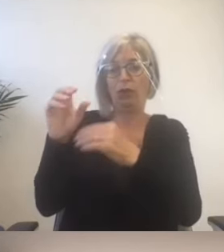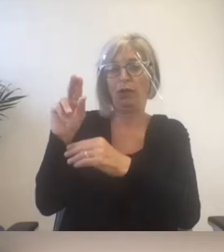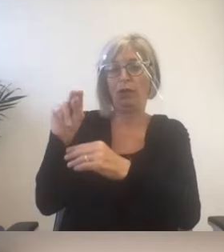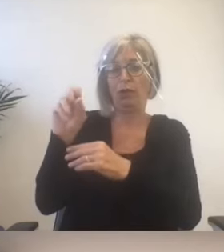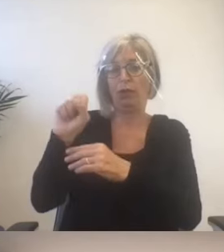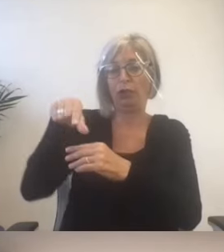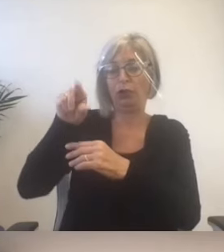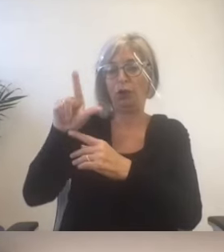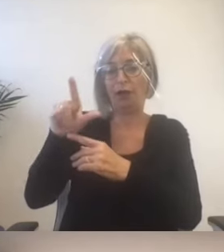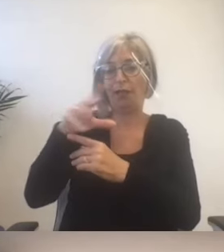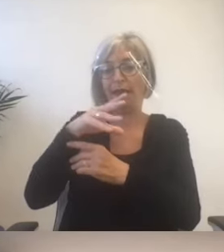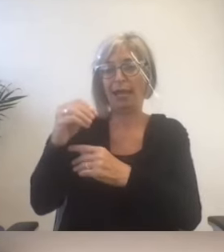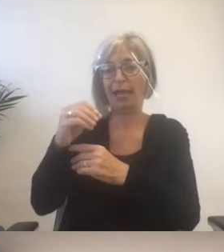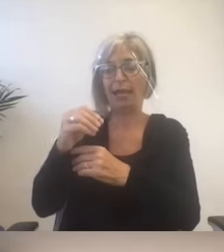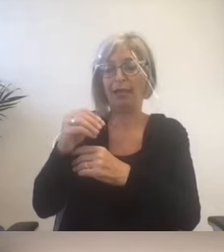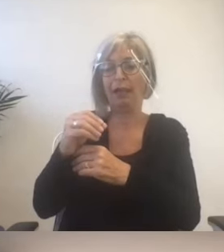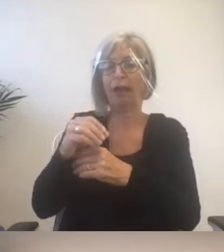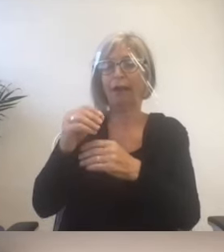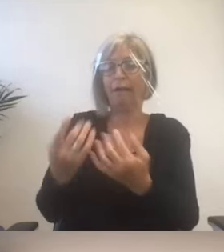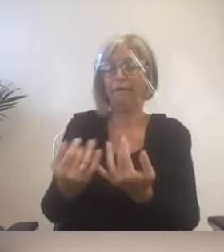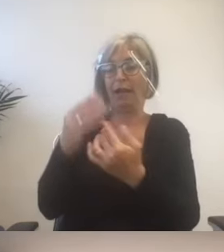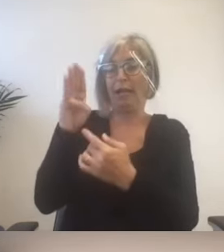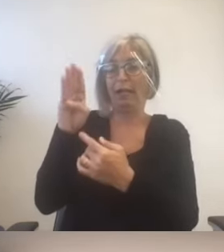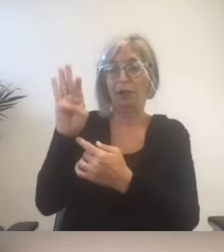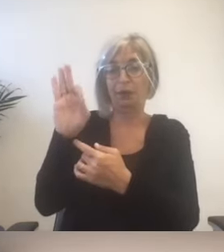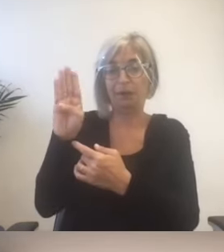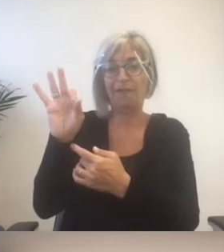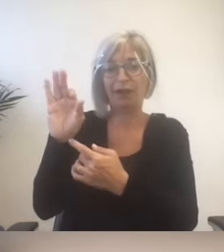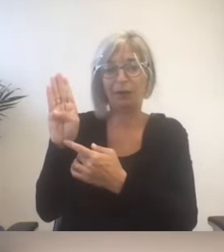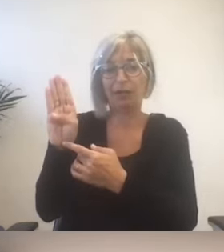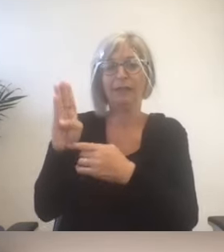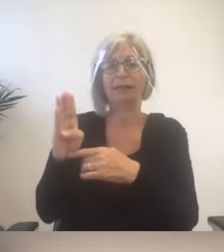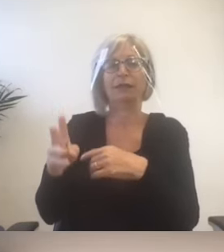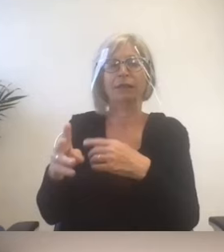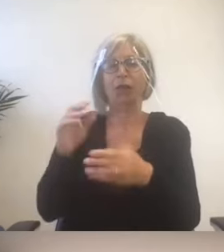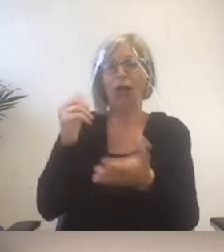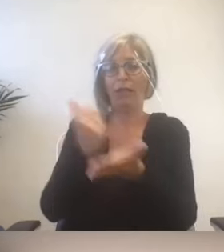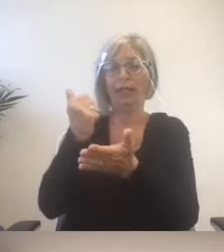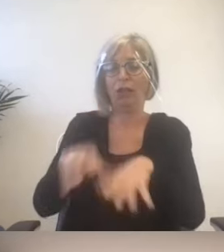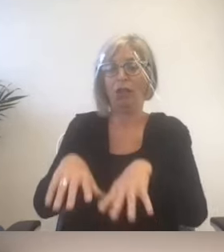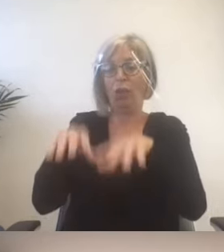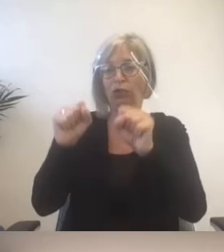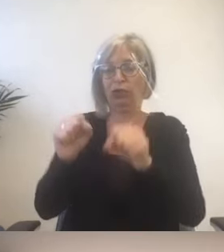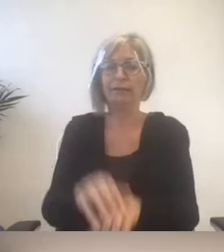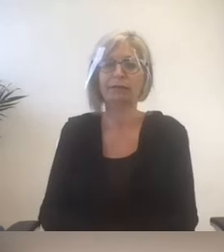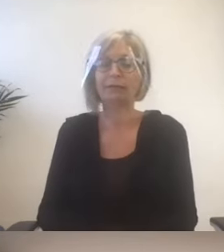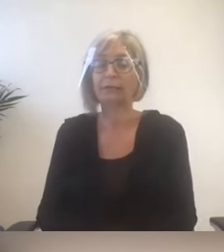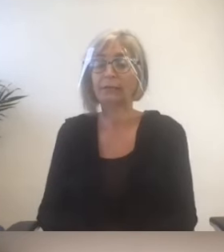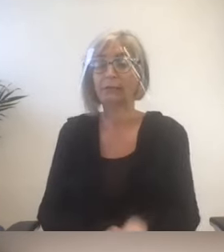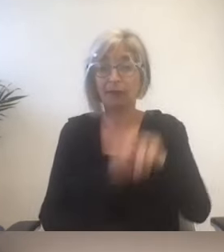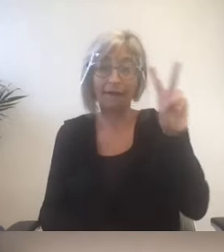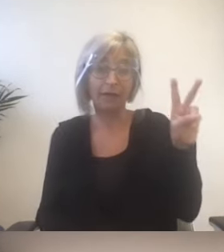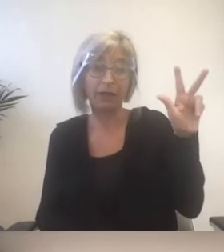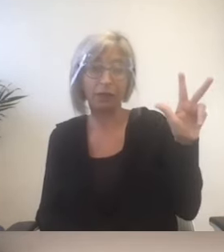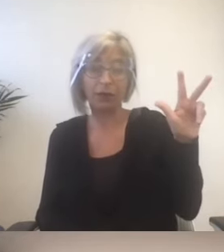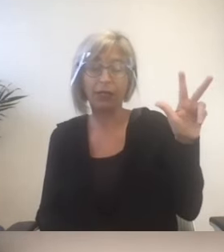glue that held it all together was Firebase authentication, hosting, and functions. For my version 3, I plan on adding a